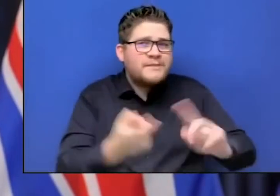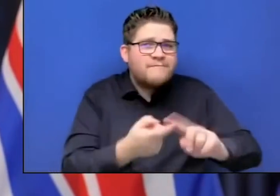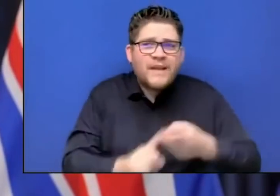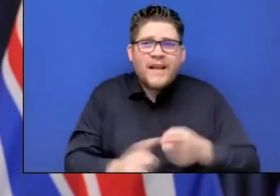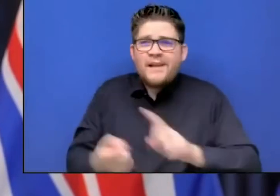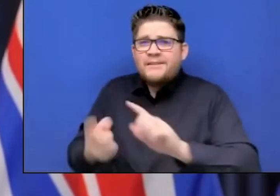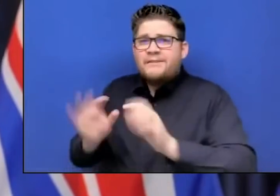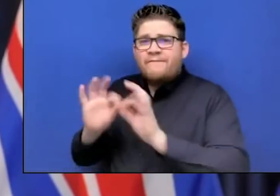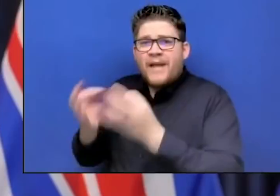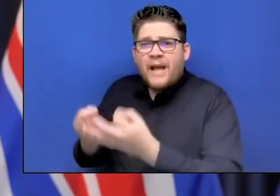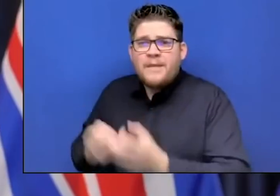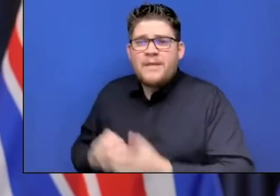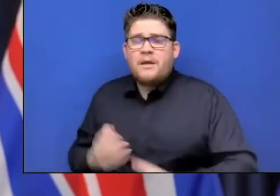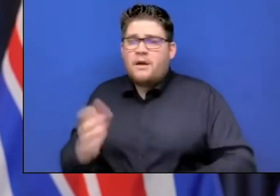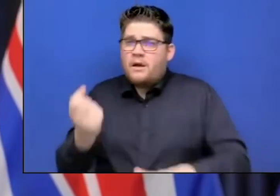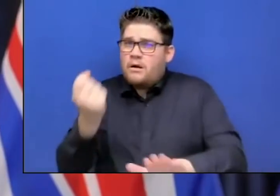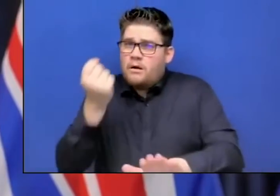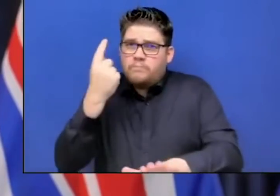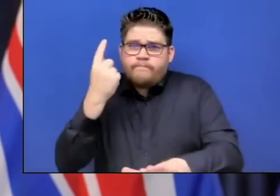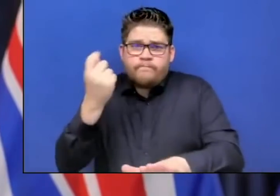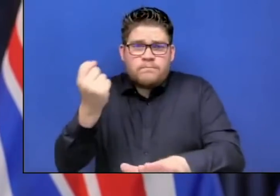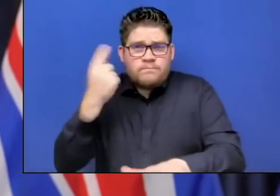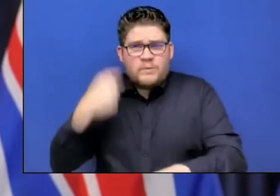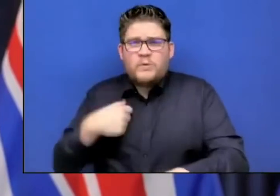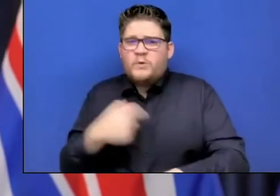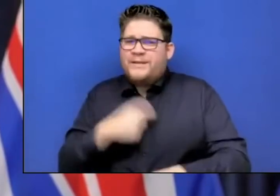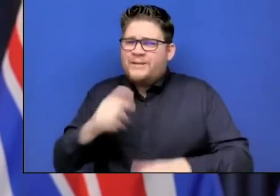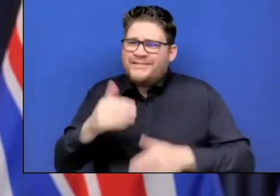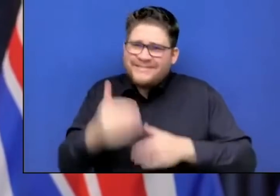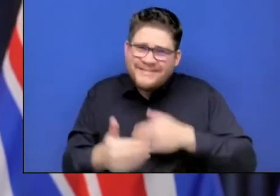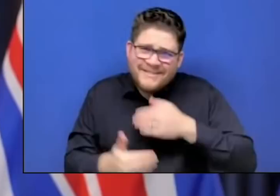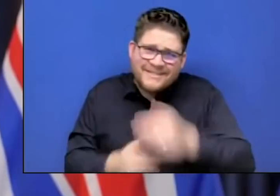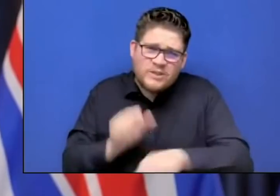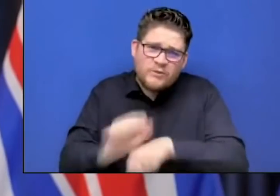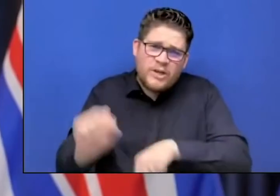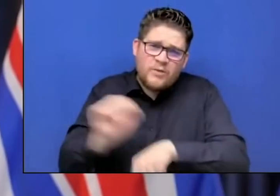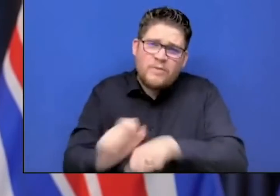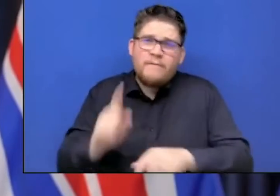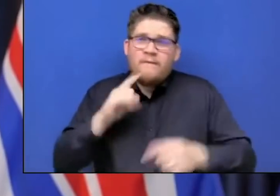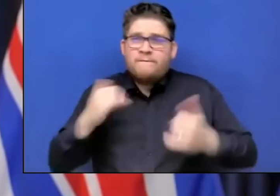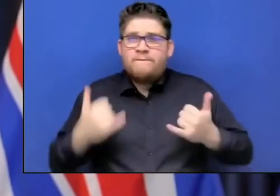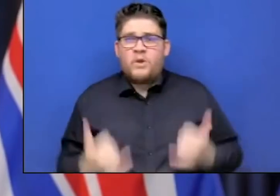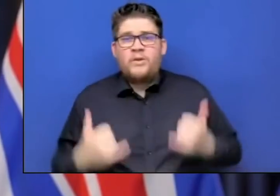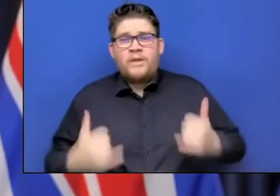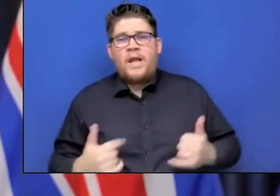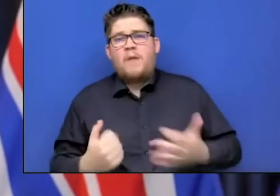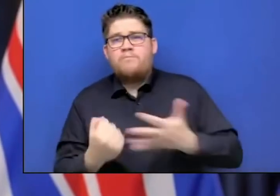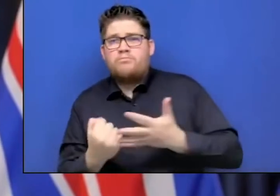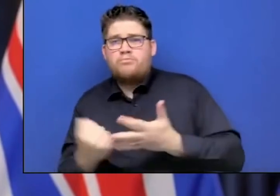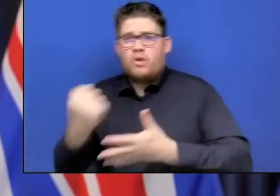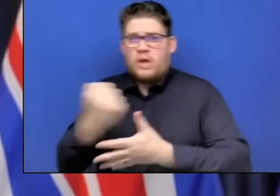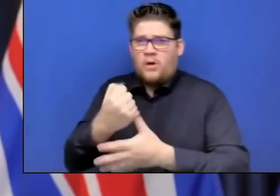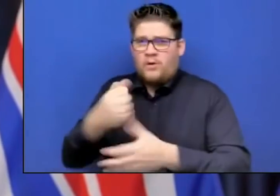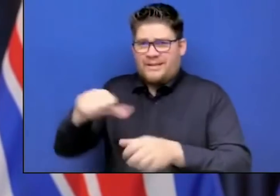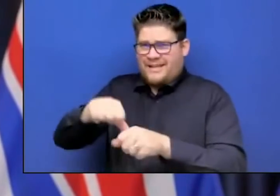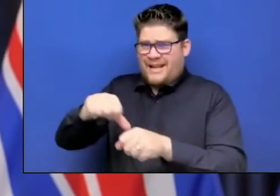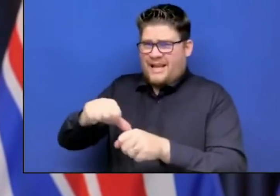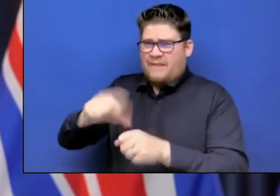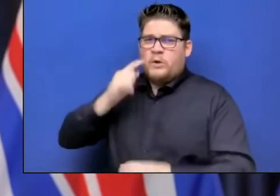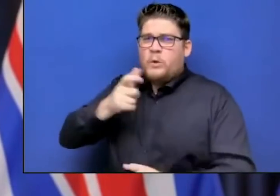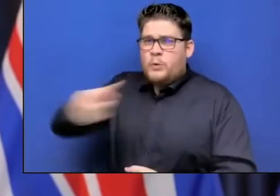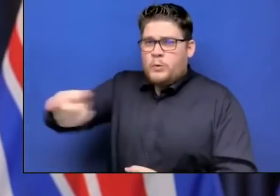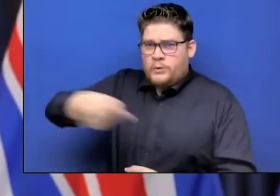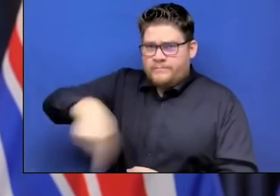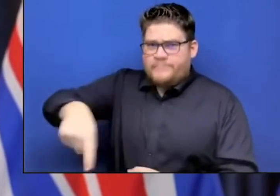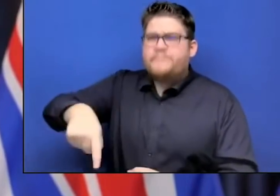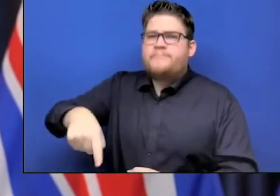good progress in repairing travel corridors in the days and weeks. Again, at this time, the priority for fuel needs to be given